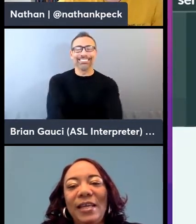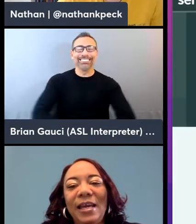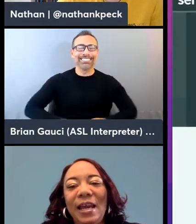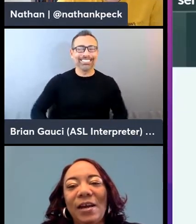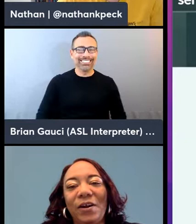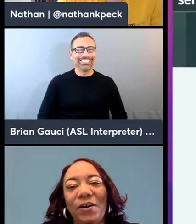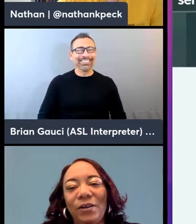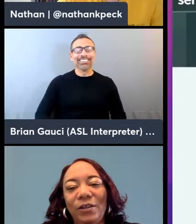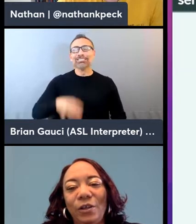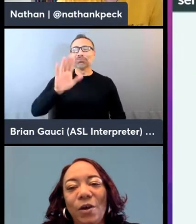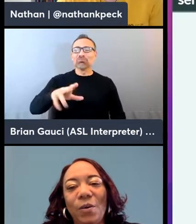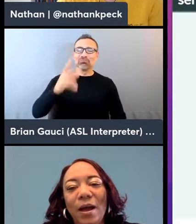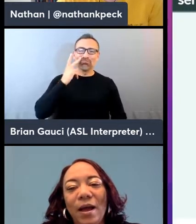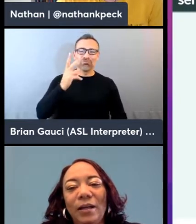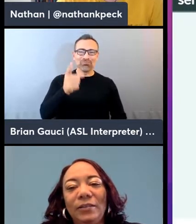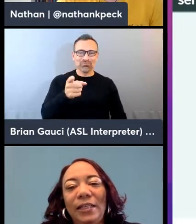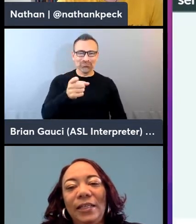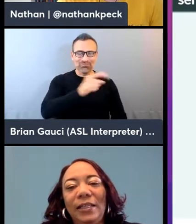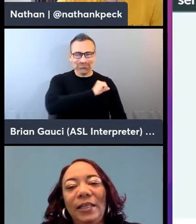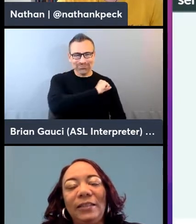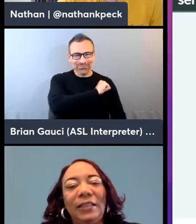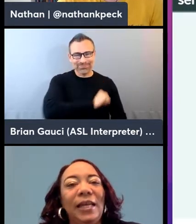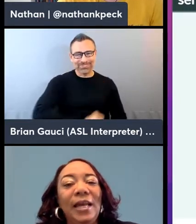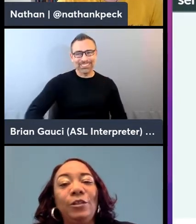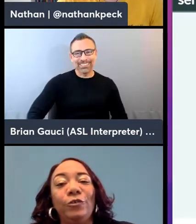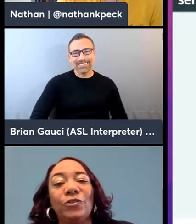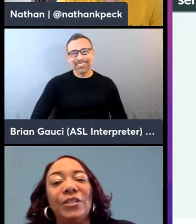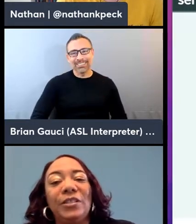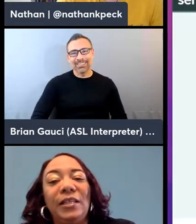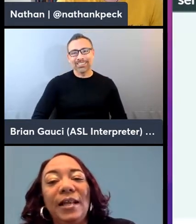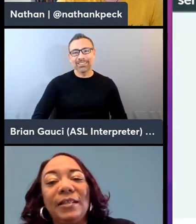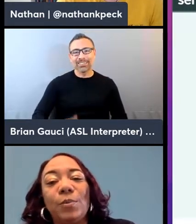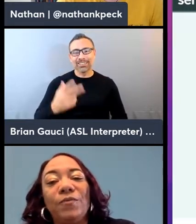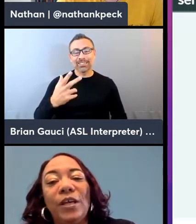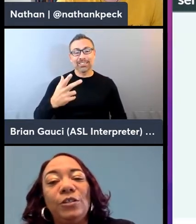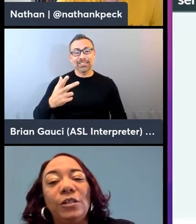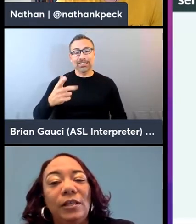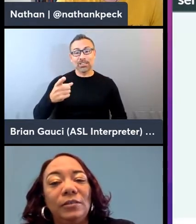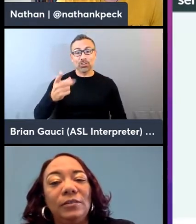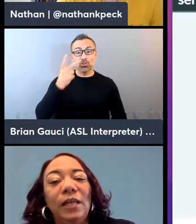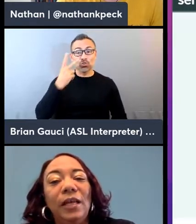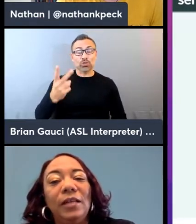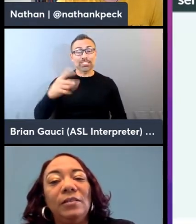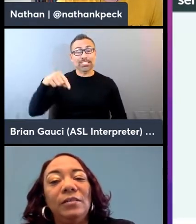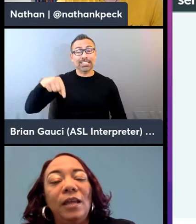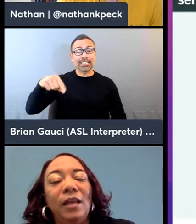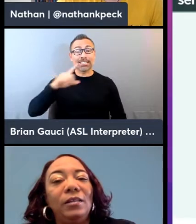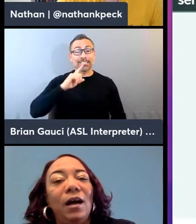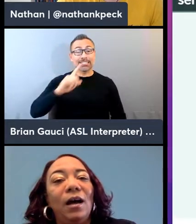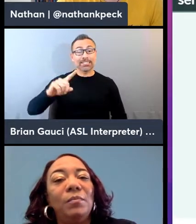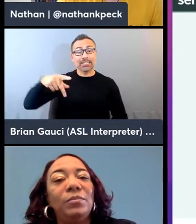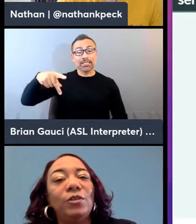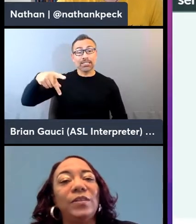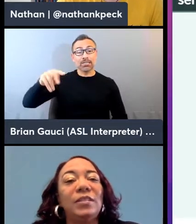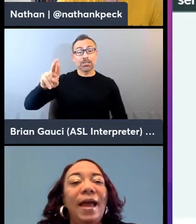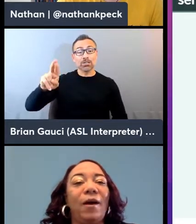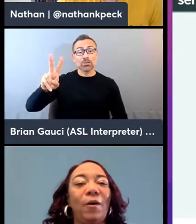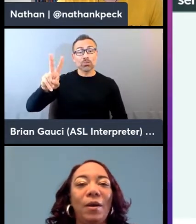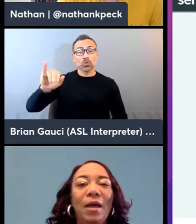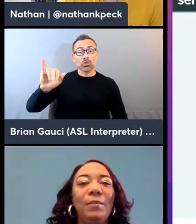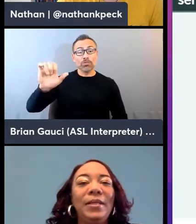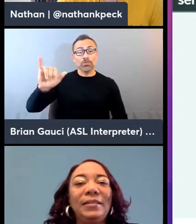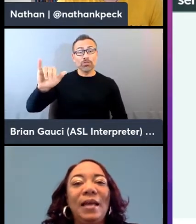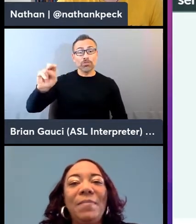can see here, the end user can see that it's provisioning in